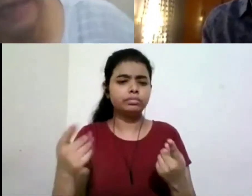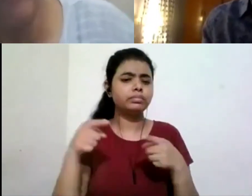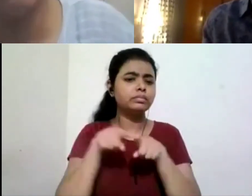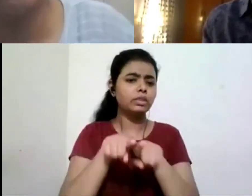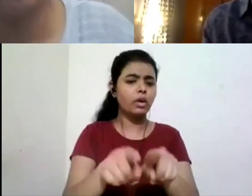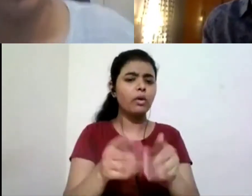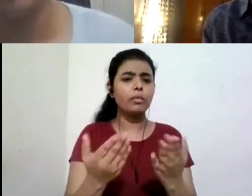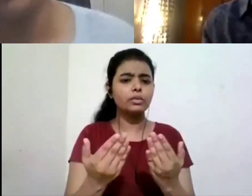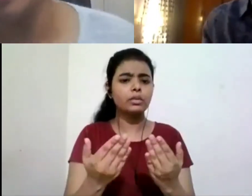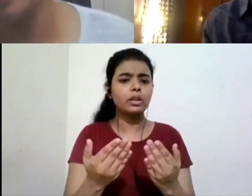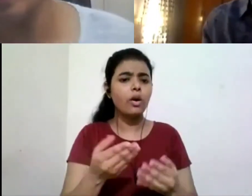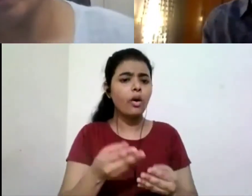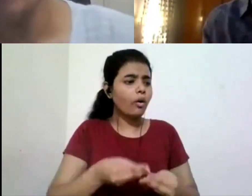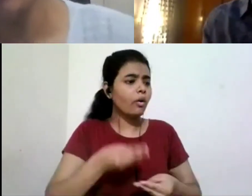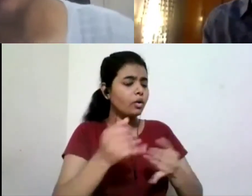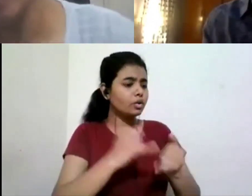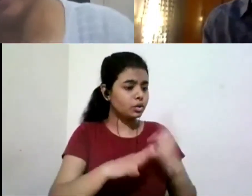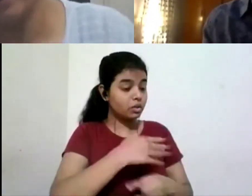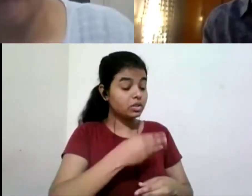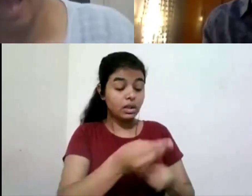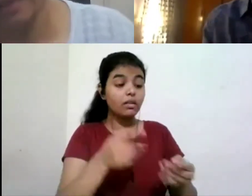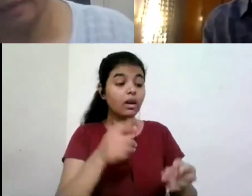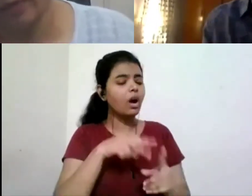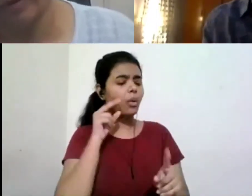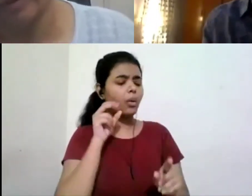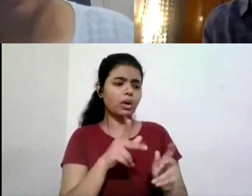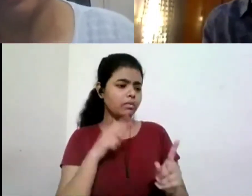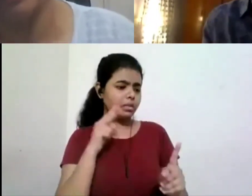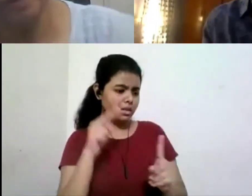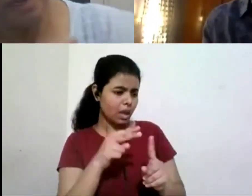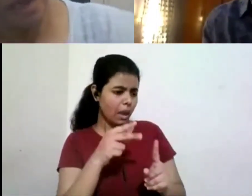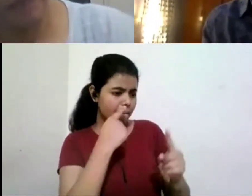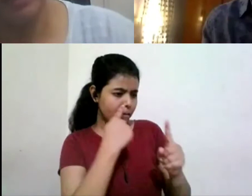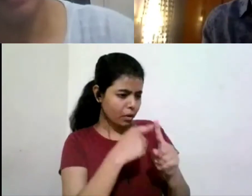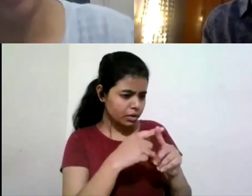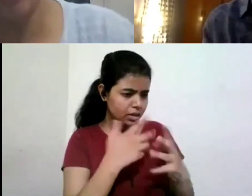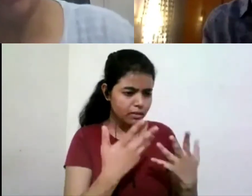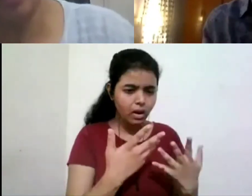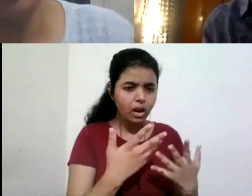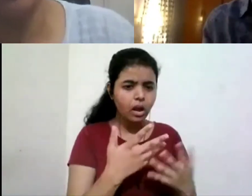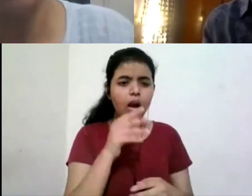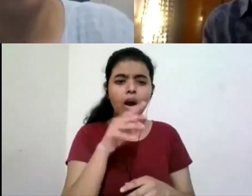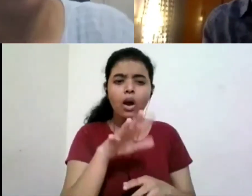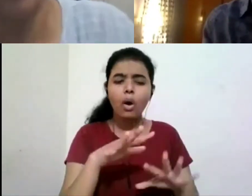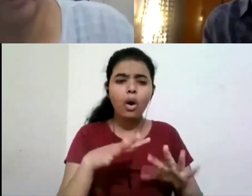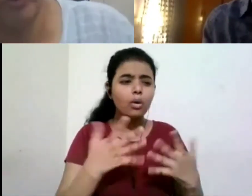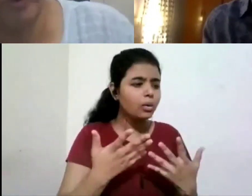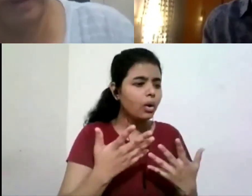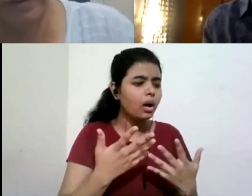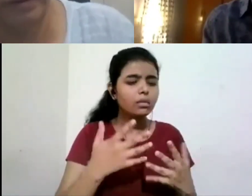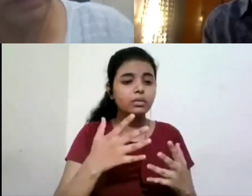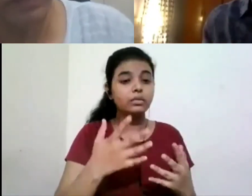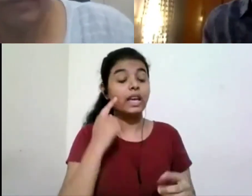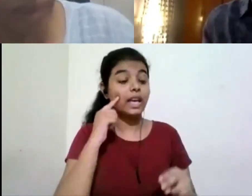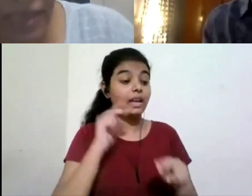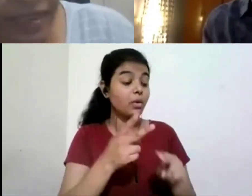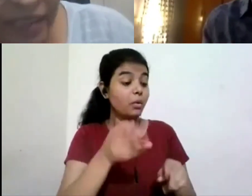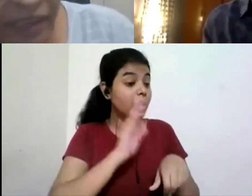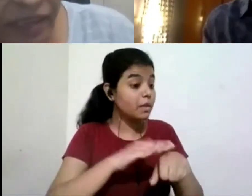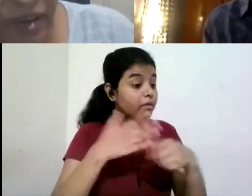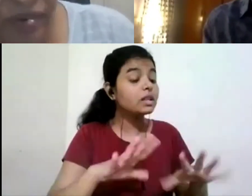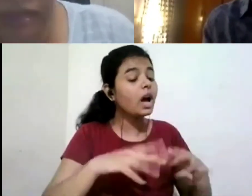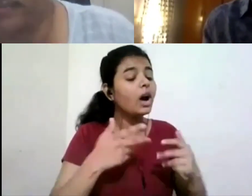and give them situations and say, okay, if you look at it as a positivist coming in a top-down way, how are you going to look at it?